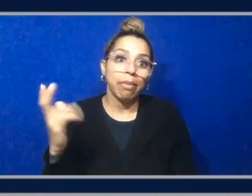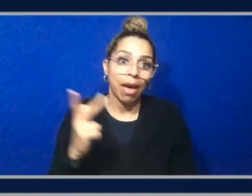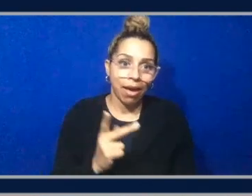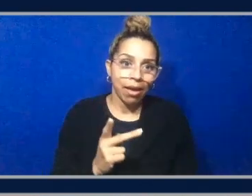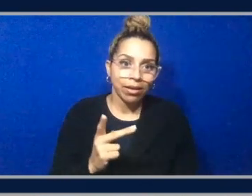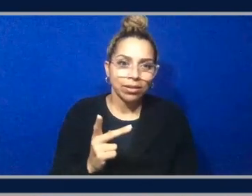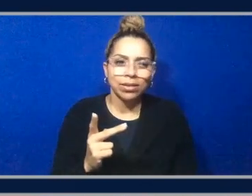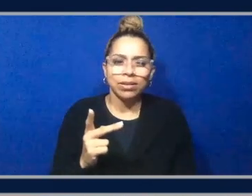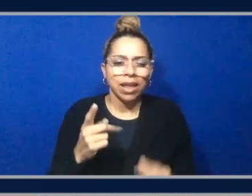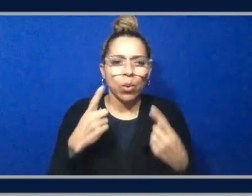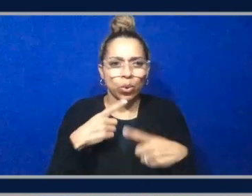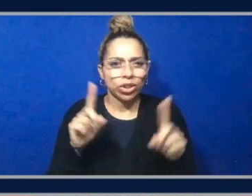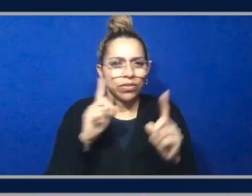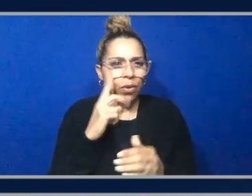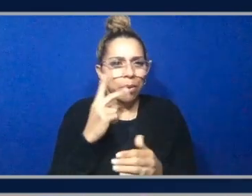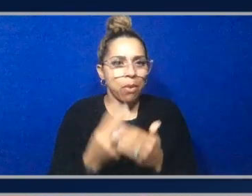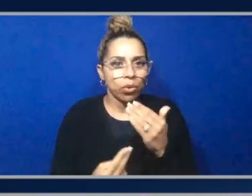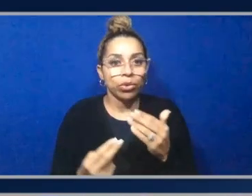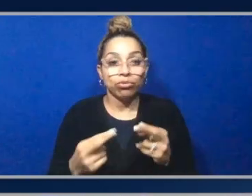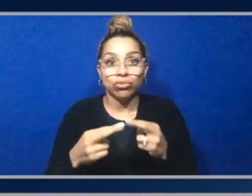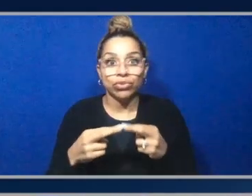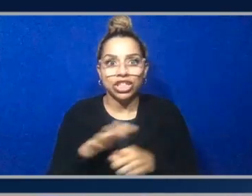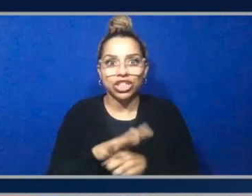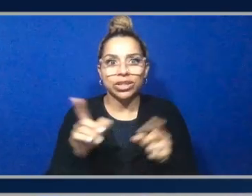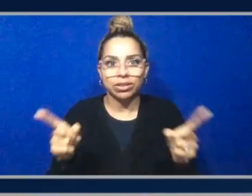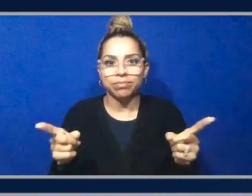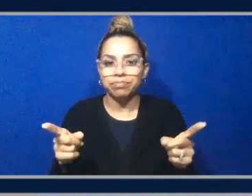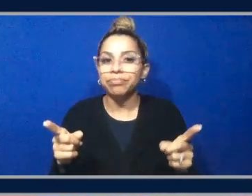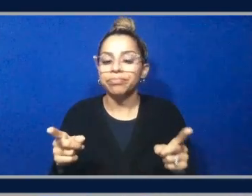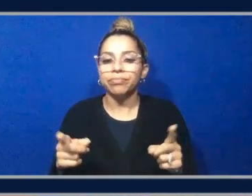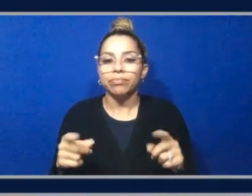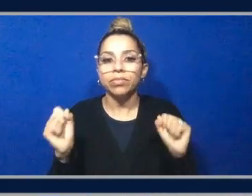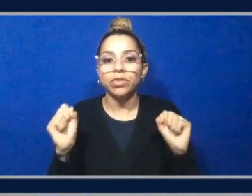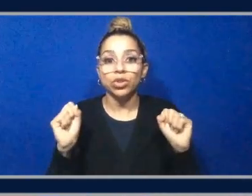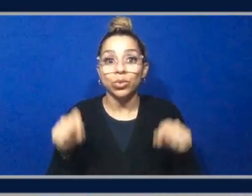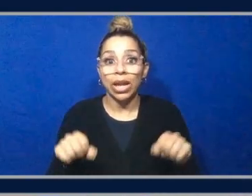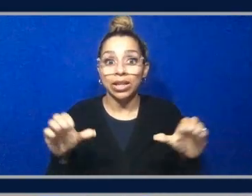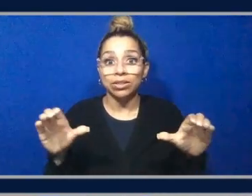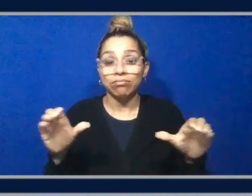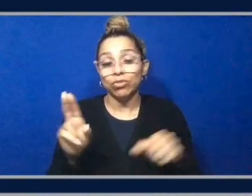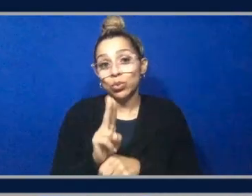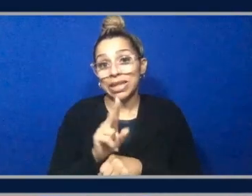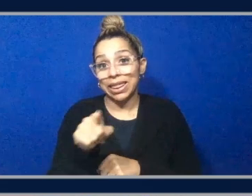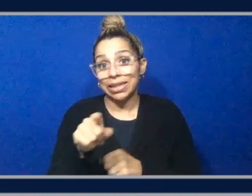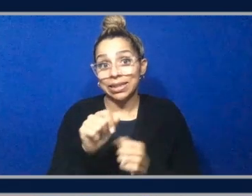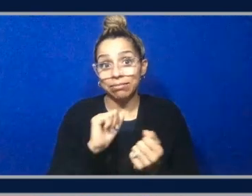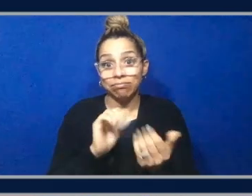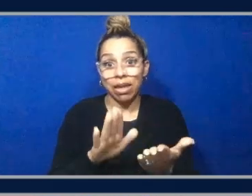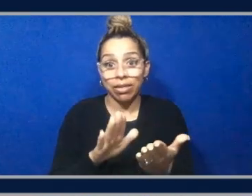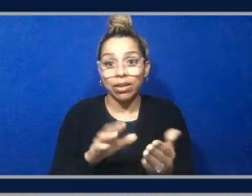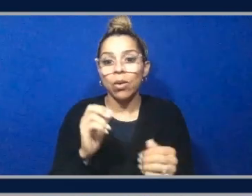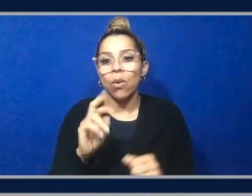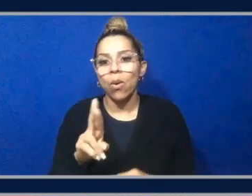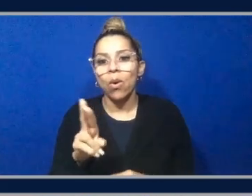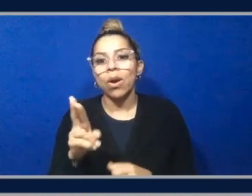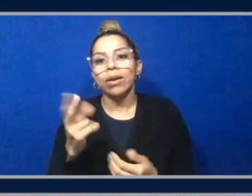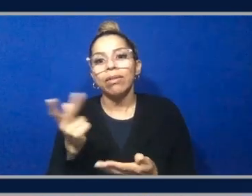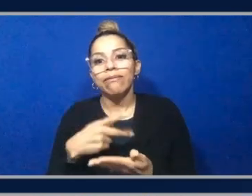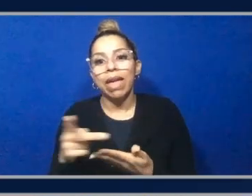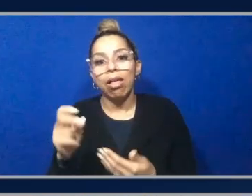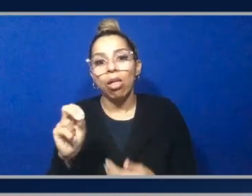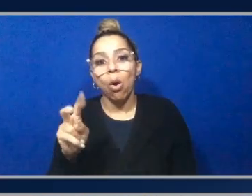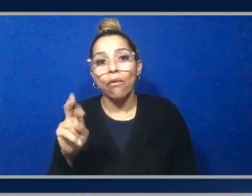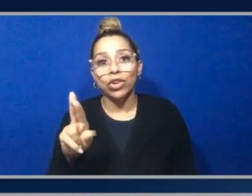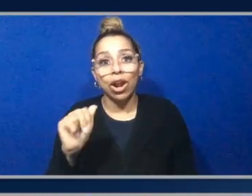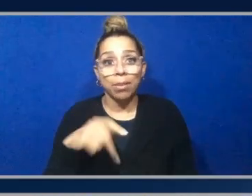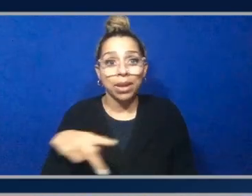both ways across both regions. So you can do it through this, or you can do it through the, let's say, DNS failover for your application. You can migrate part of your